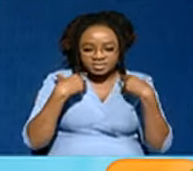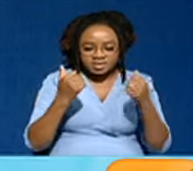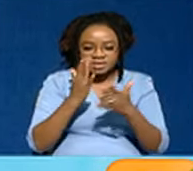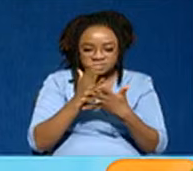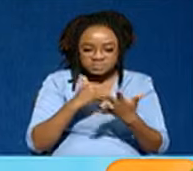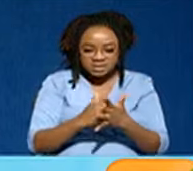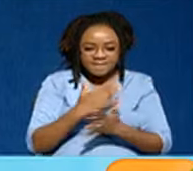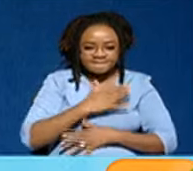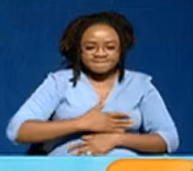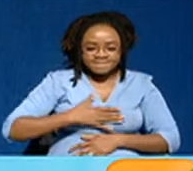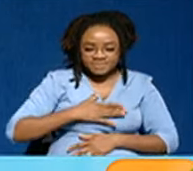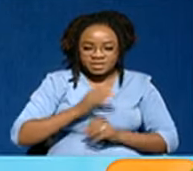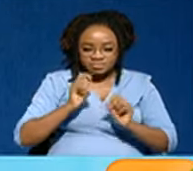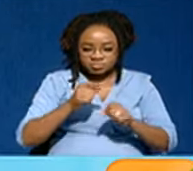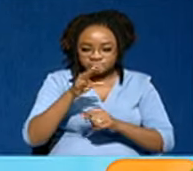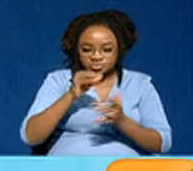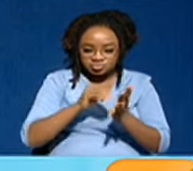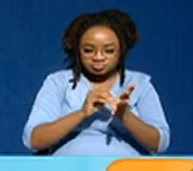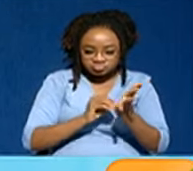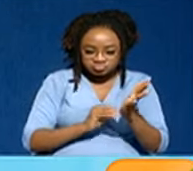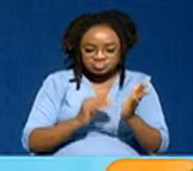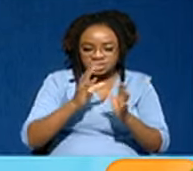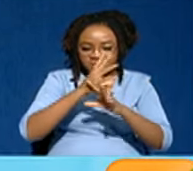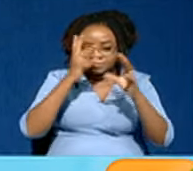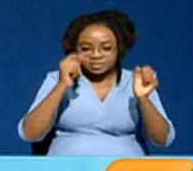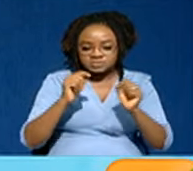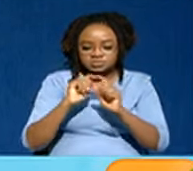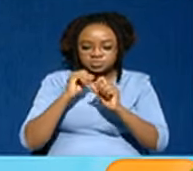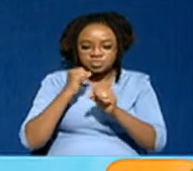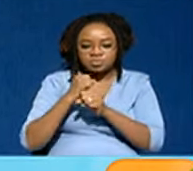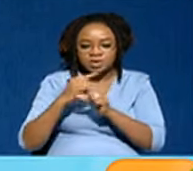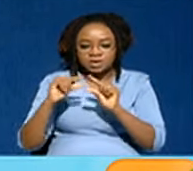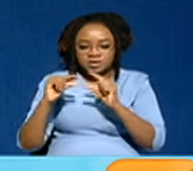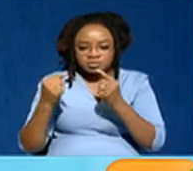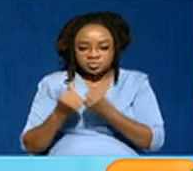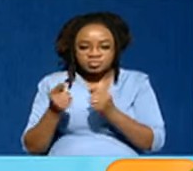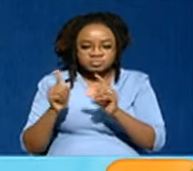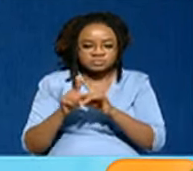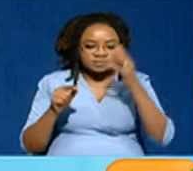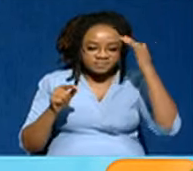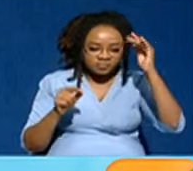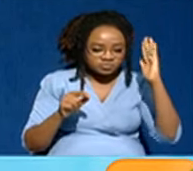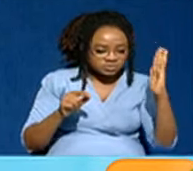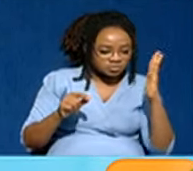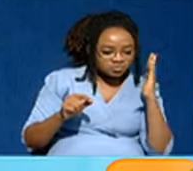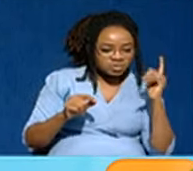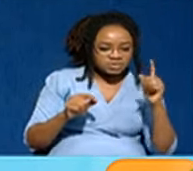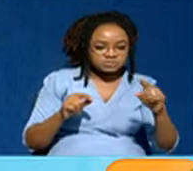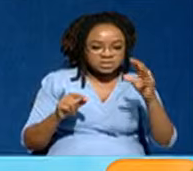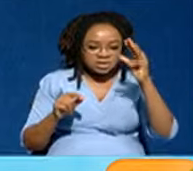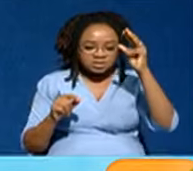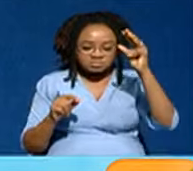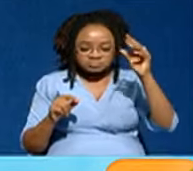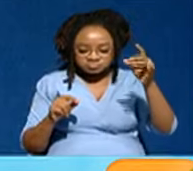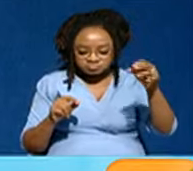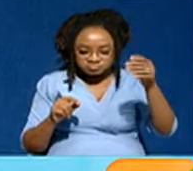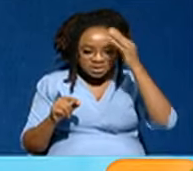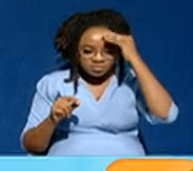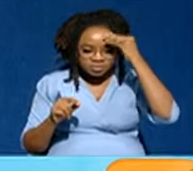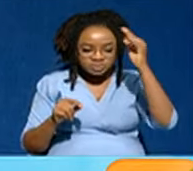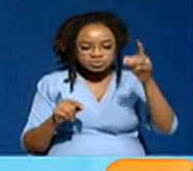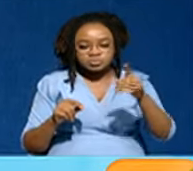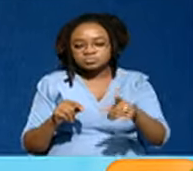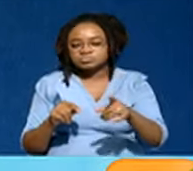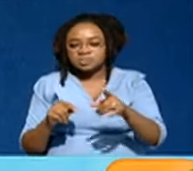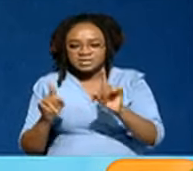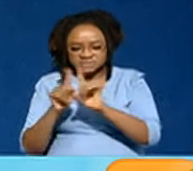please put in place a presidential task force like you did in security, in the education